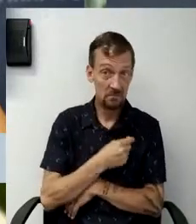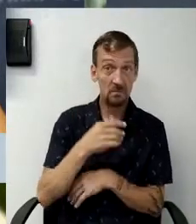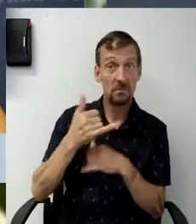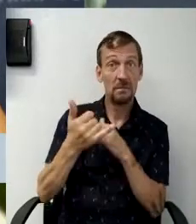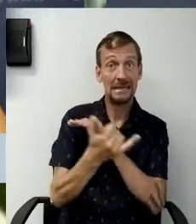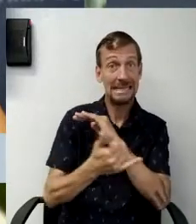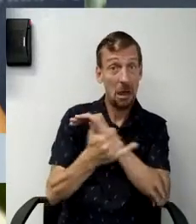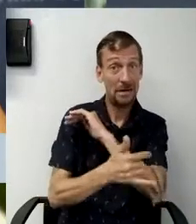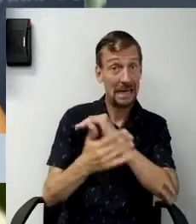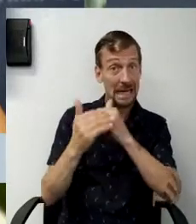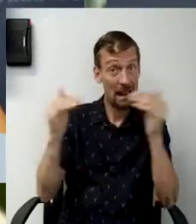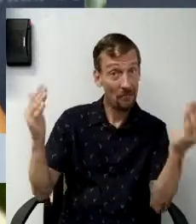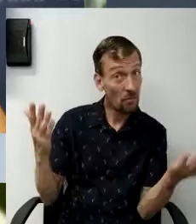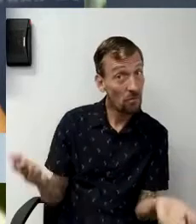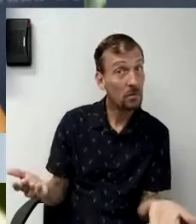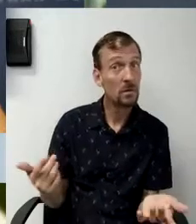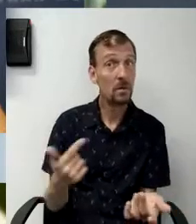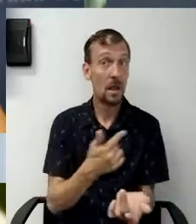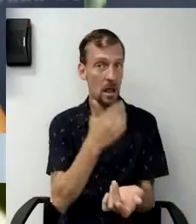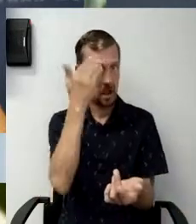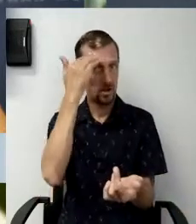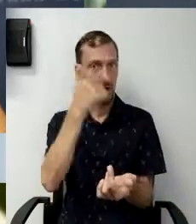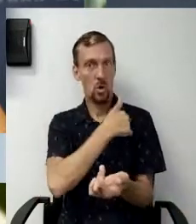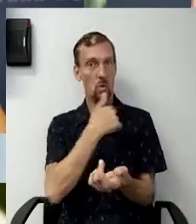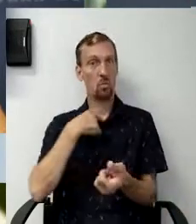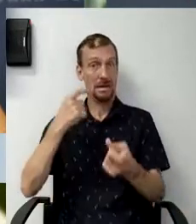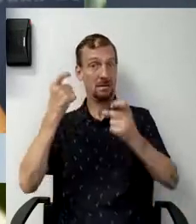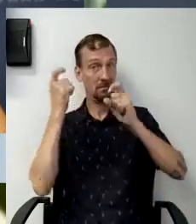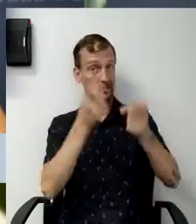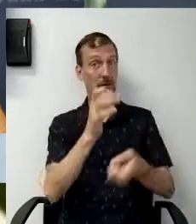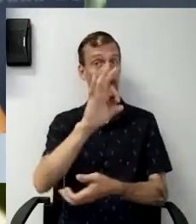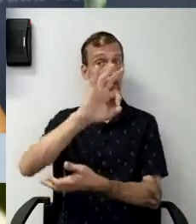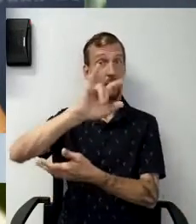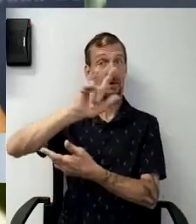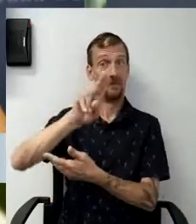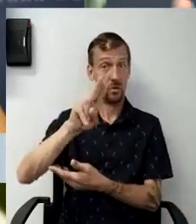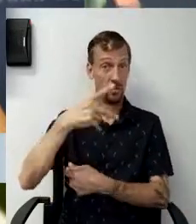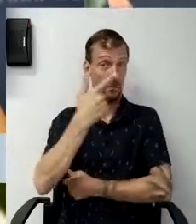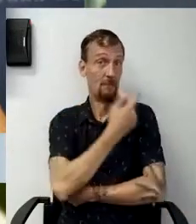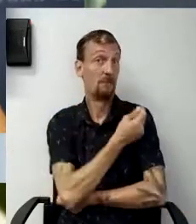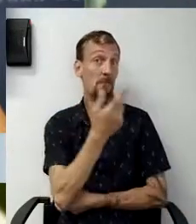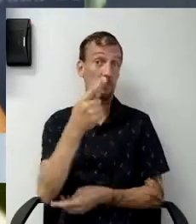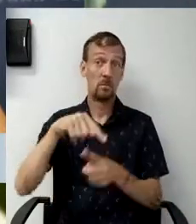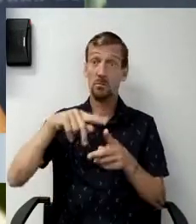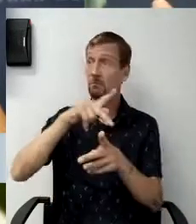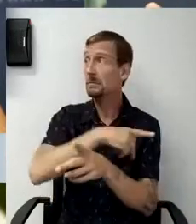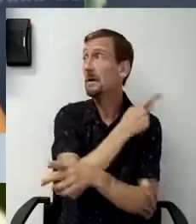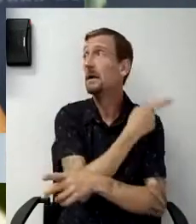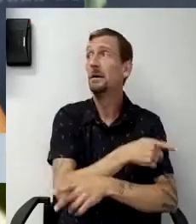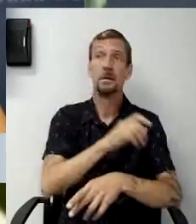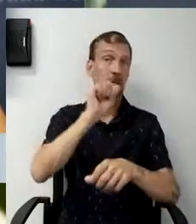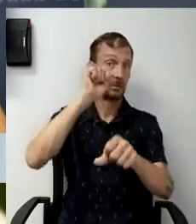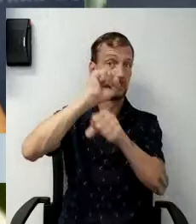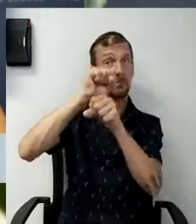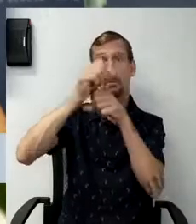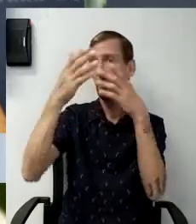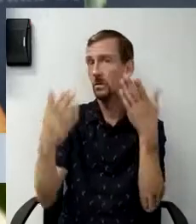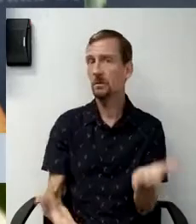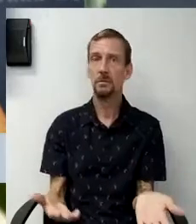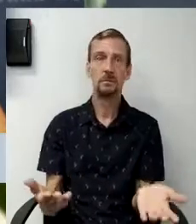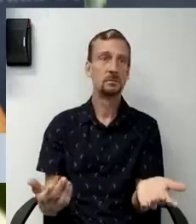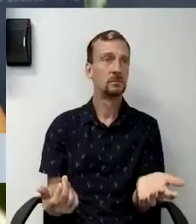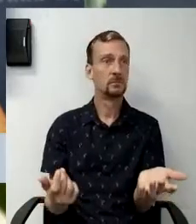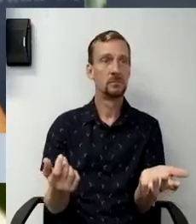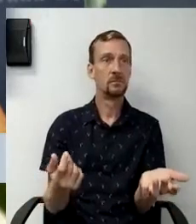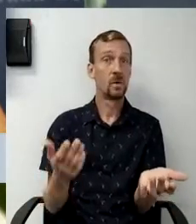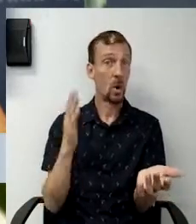county level? I mean, obviously, we give flu vaccines to patients, our employees.